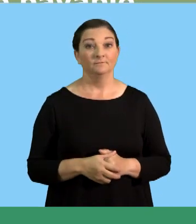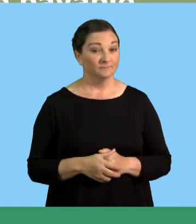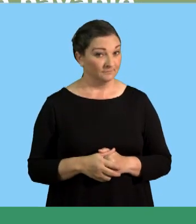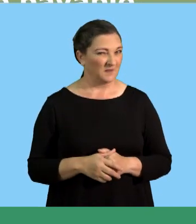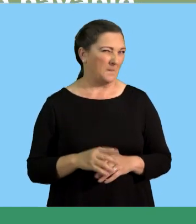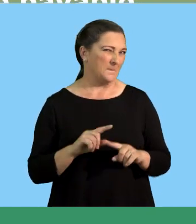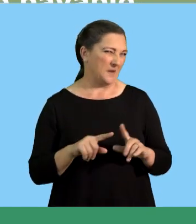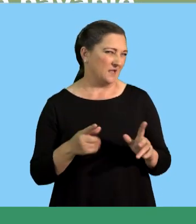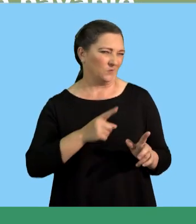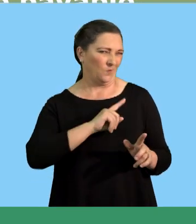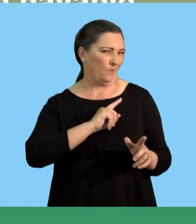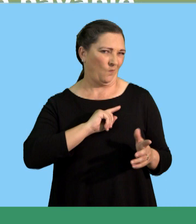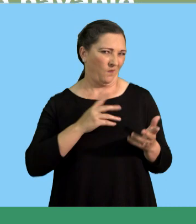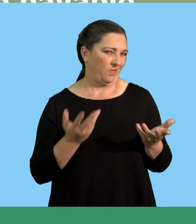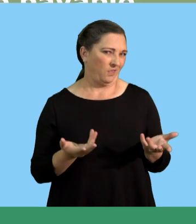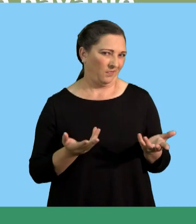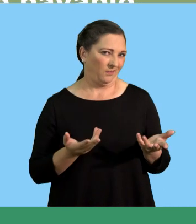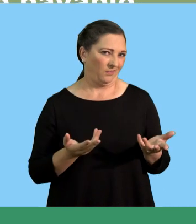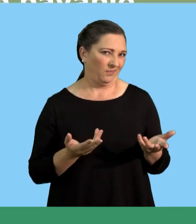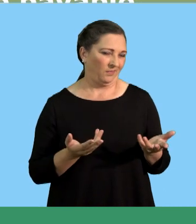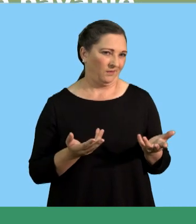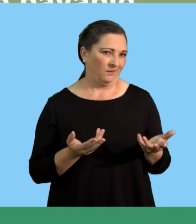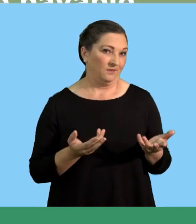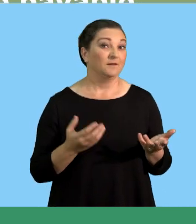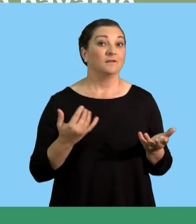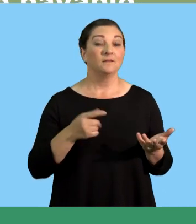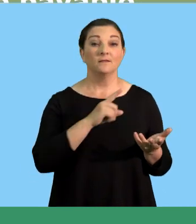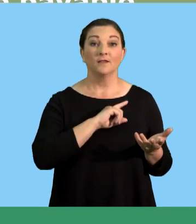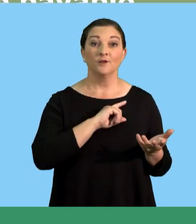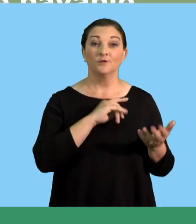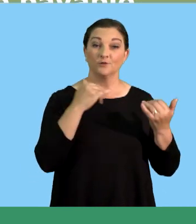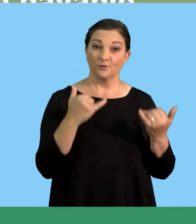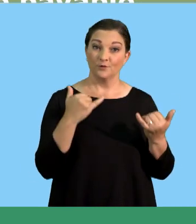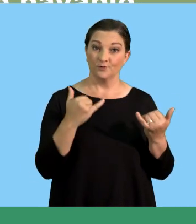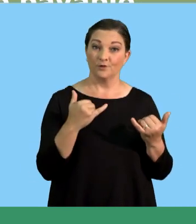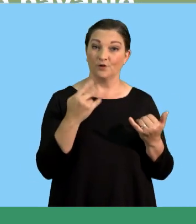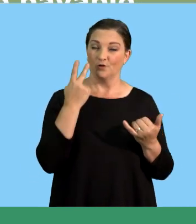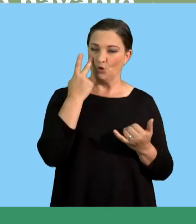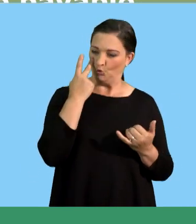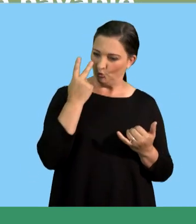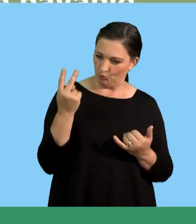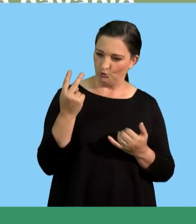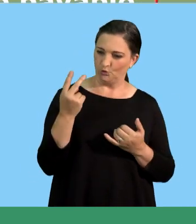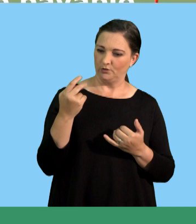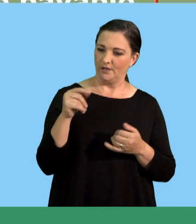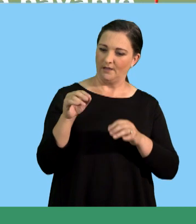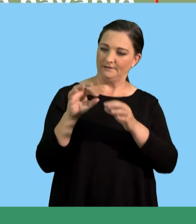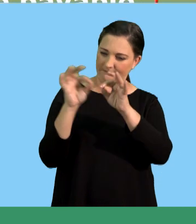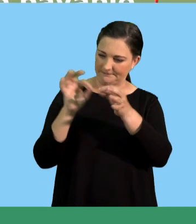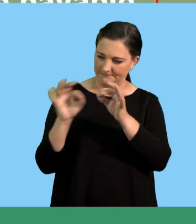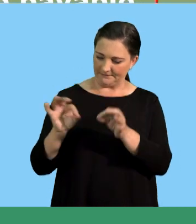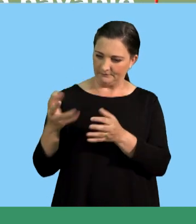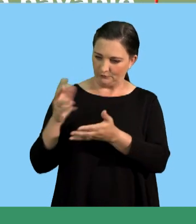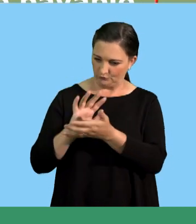How do you motivate? You motivate by quoting from the scenario. You take the sentence as